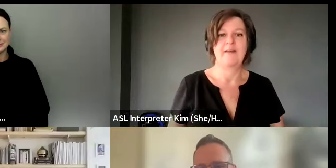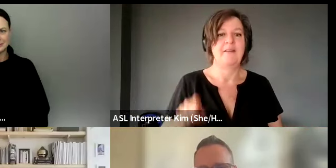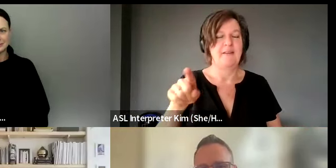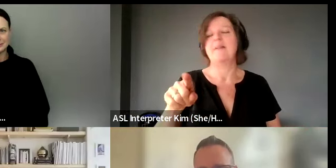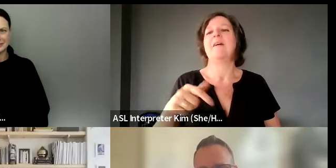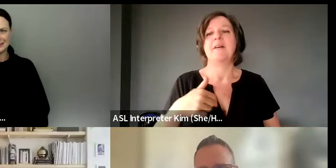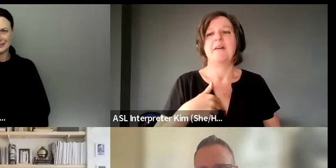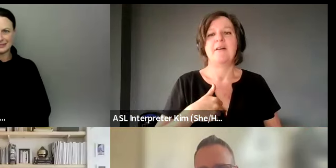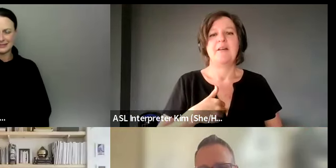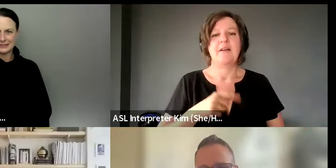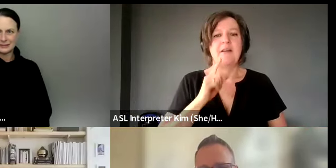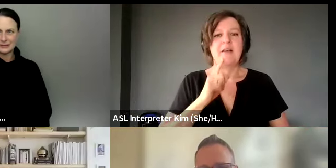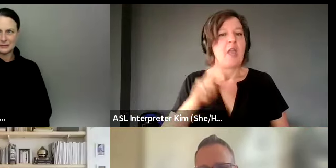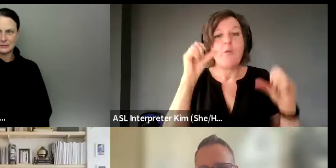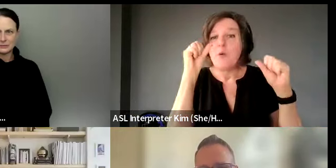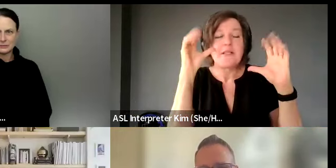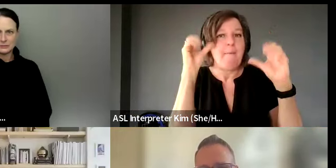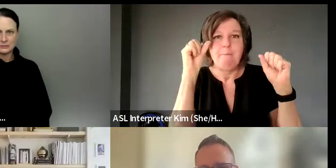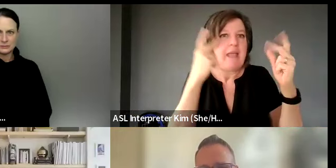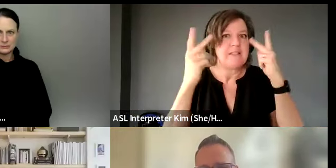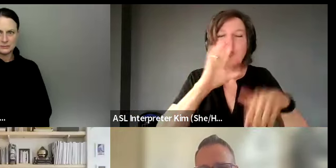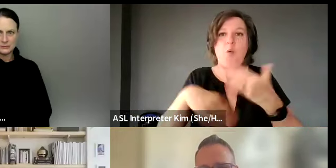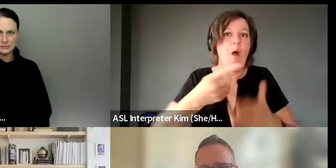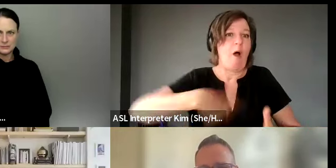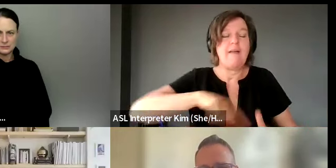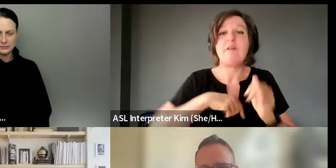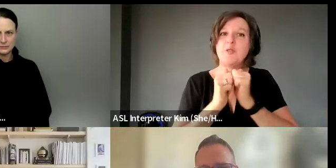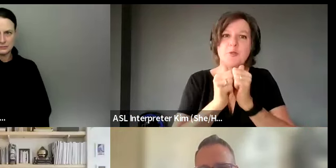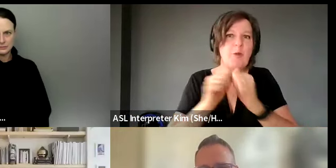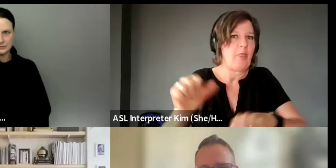It was amazing the way you brought us all together as a group. It was wonderful.